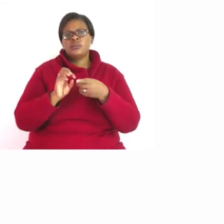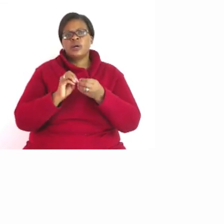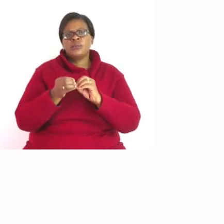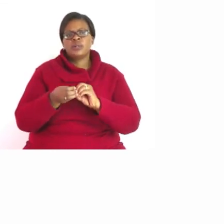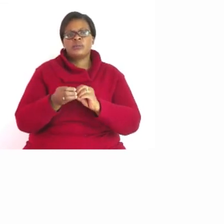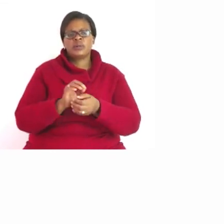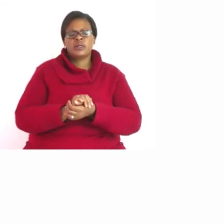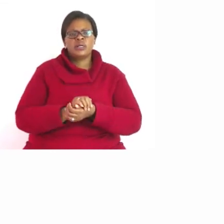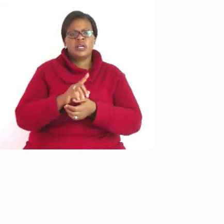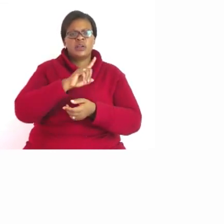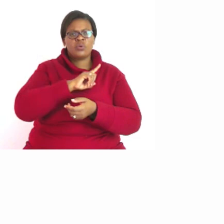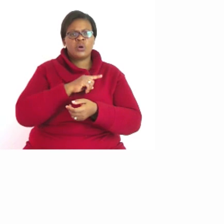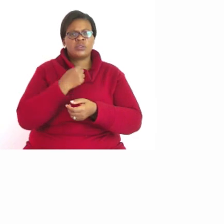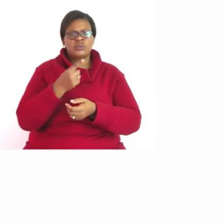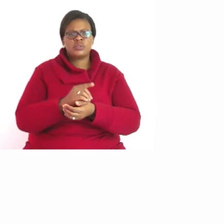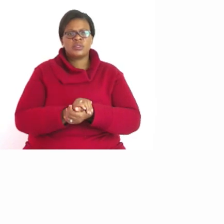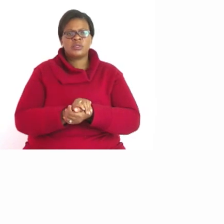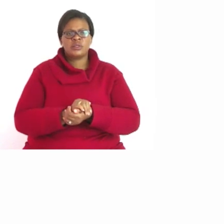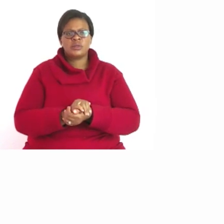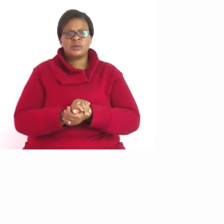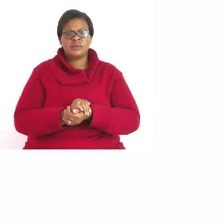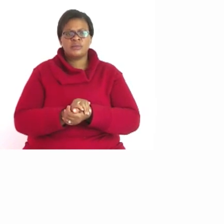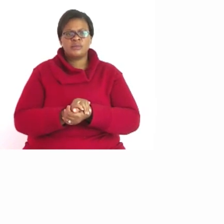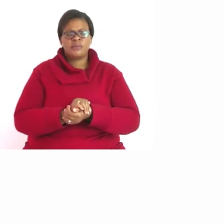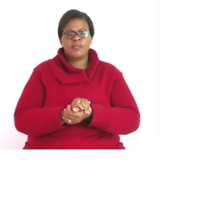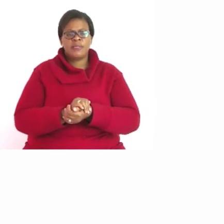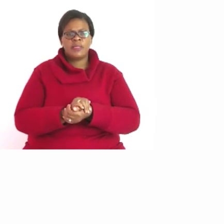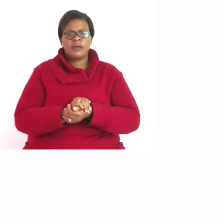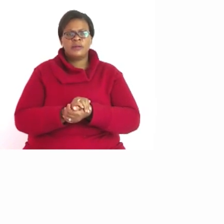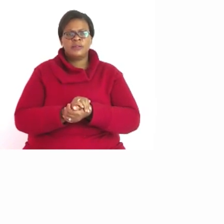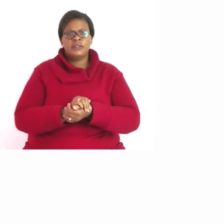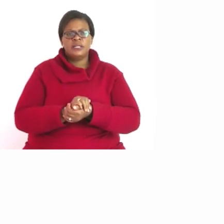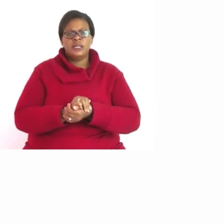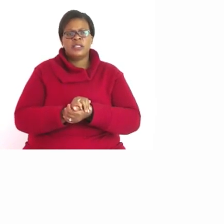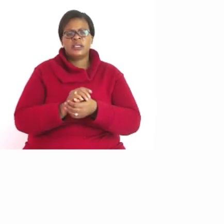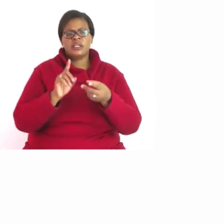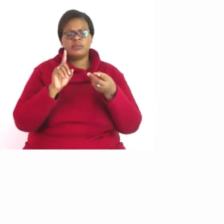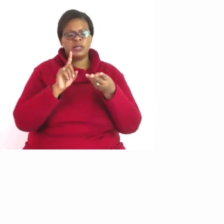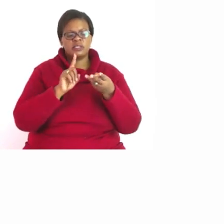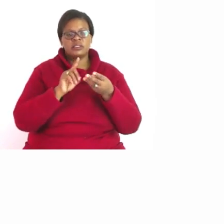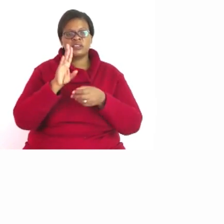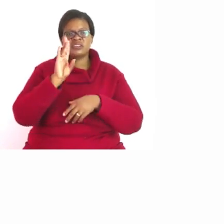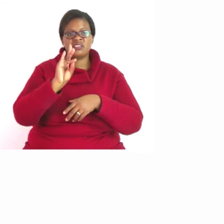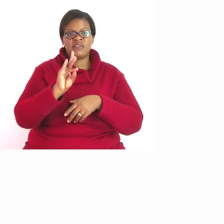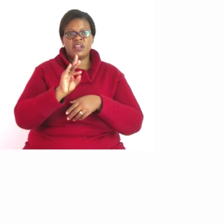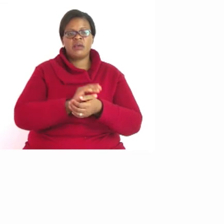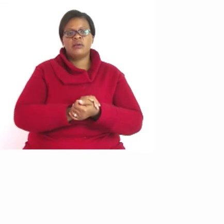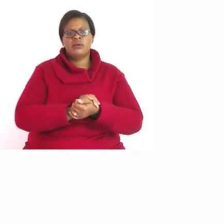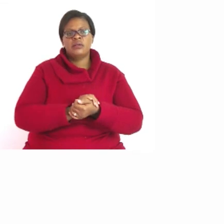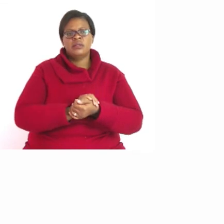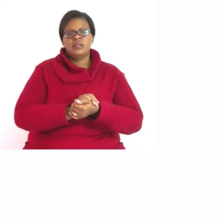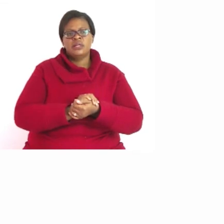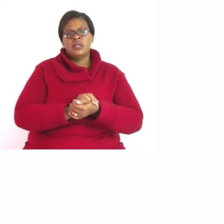space for reasoning why. And then number 7, can a product